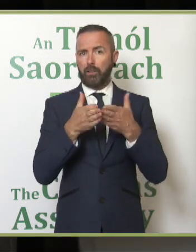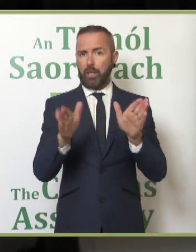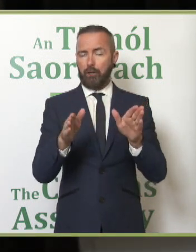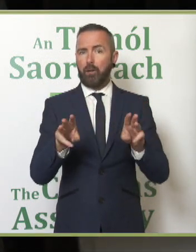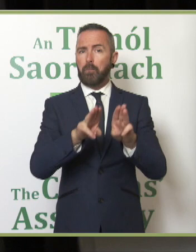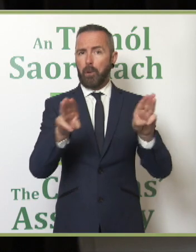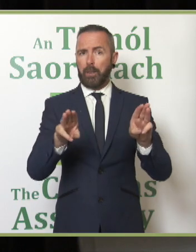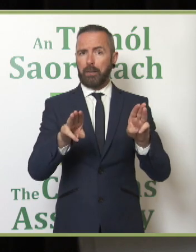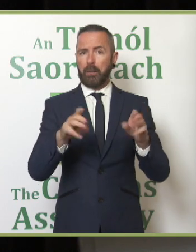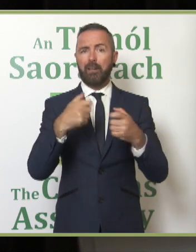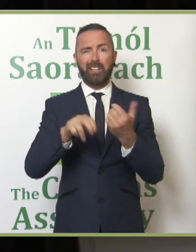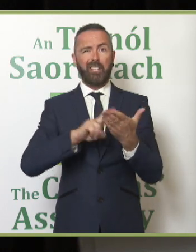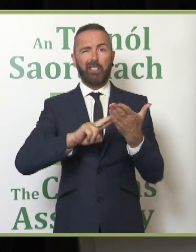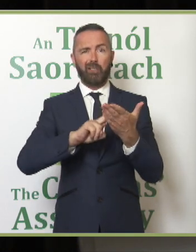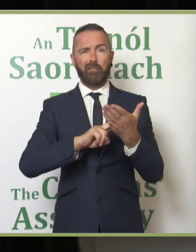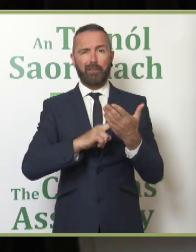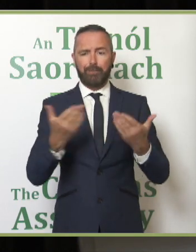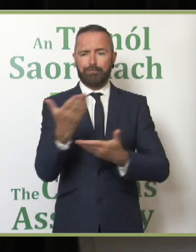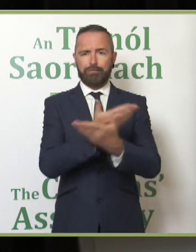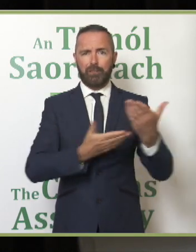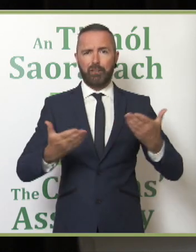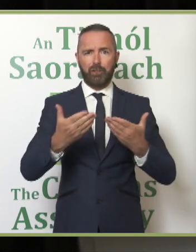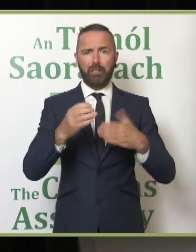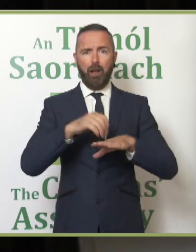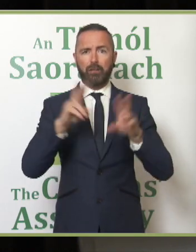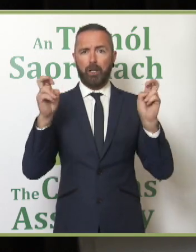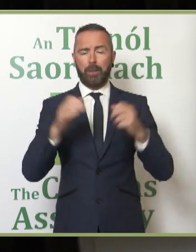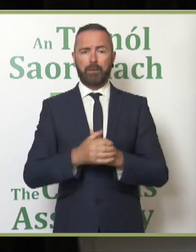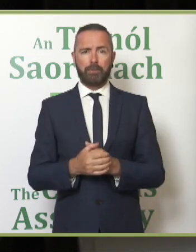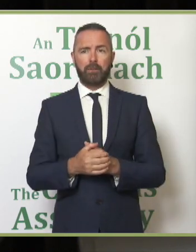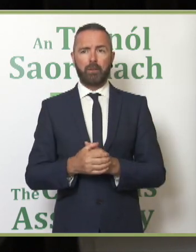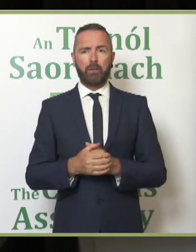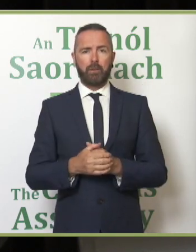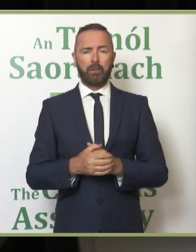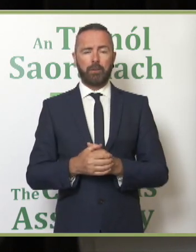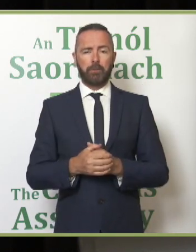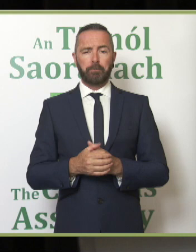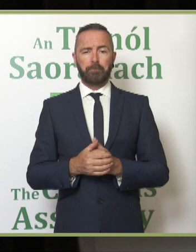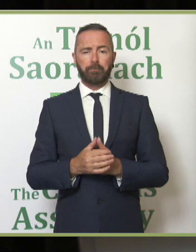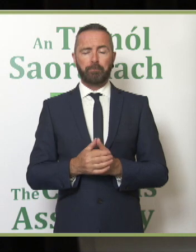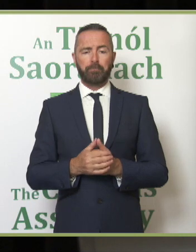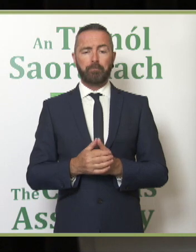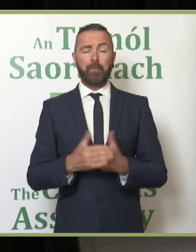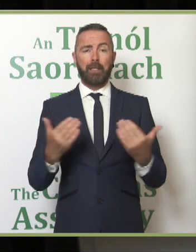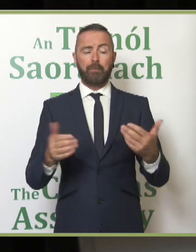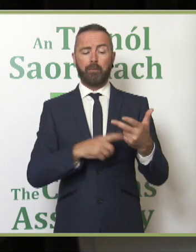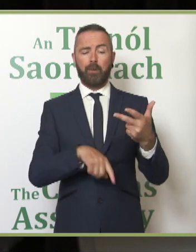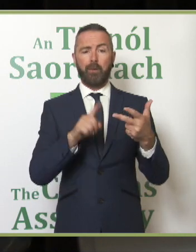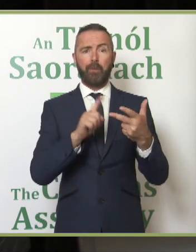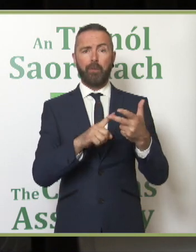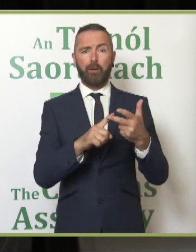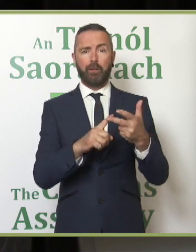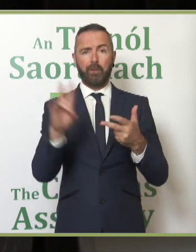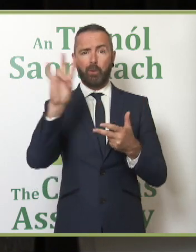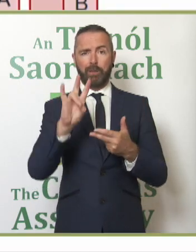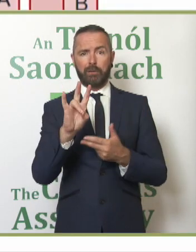term, as well as citizens' assemblies, to keep in mind, a deliberative mini-public. And onto the third issue, well, what